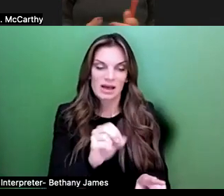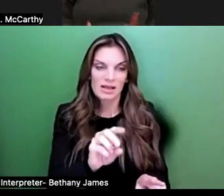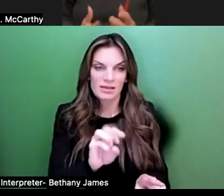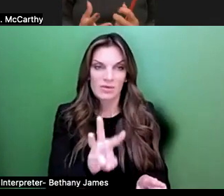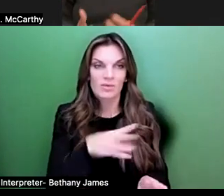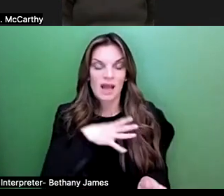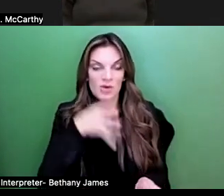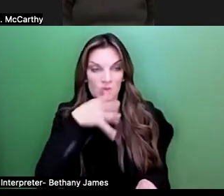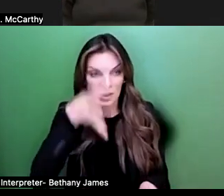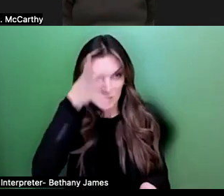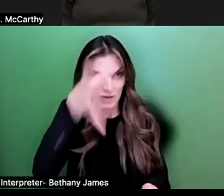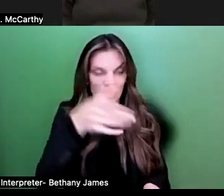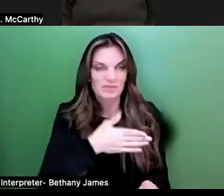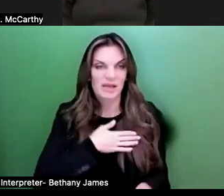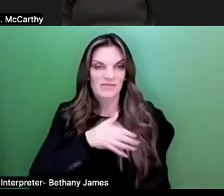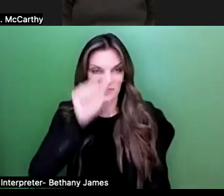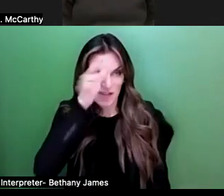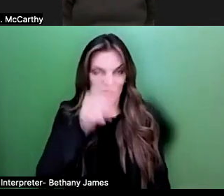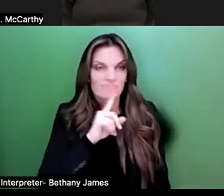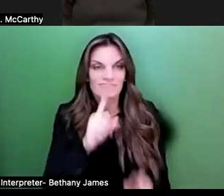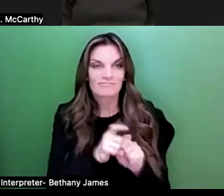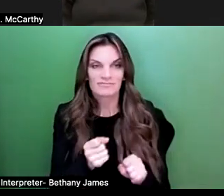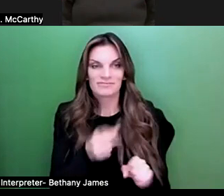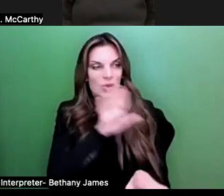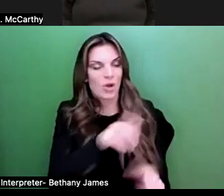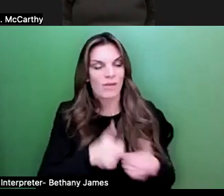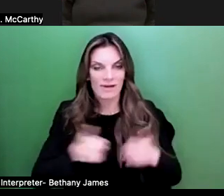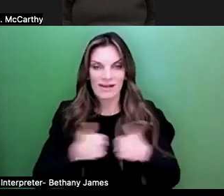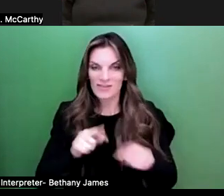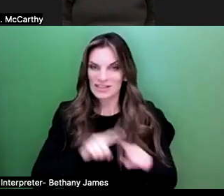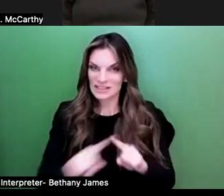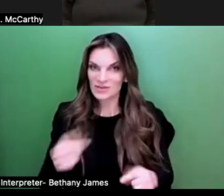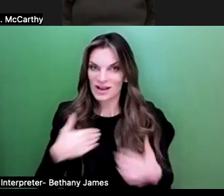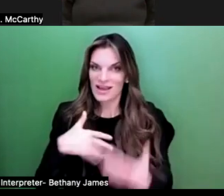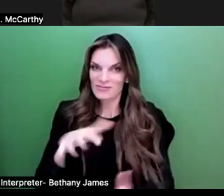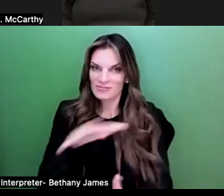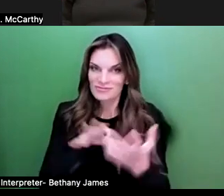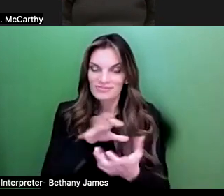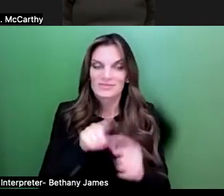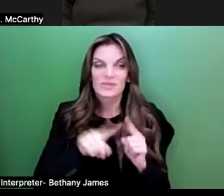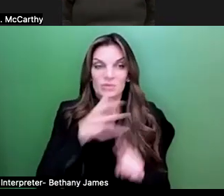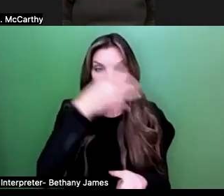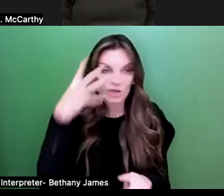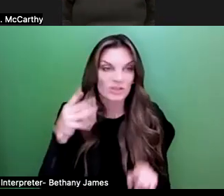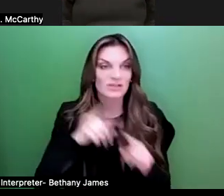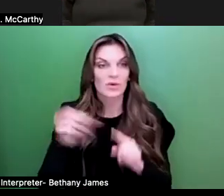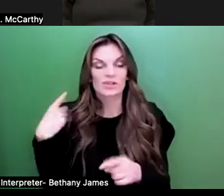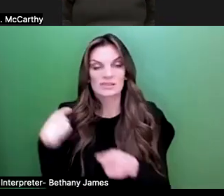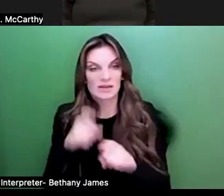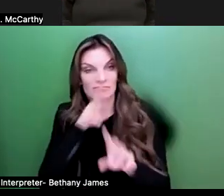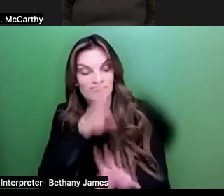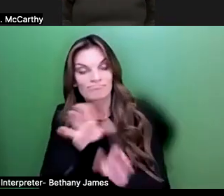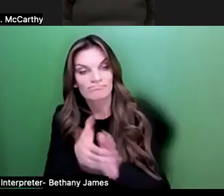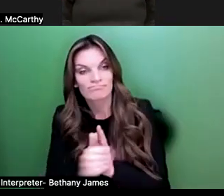there's a large majority of people that come from different walks of life, that whether they be immigrants, Spanish-speaking individuals, whether